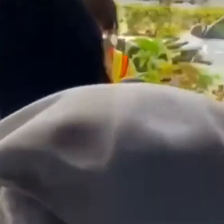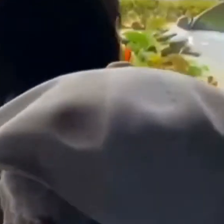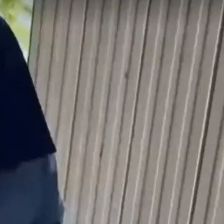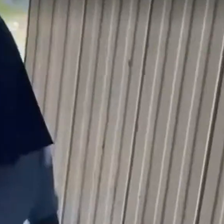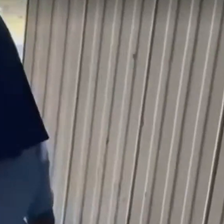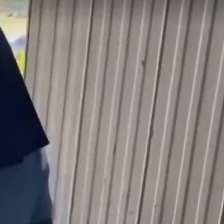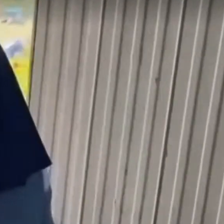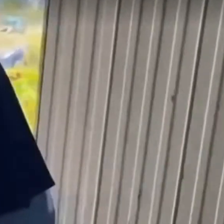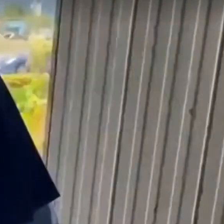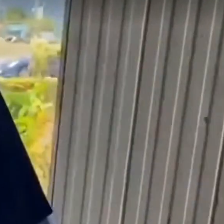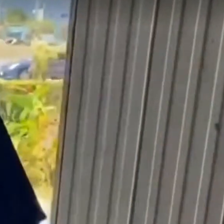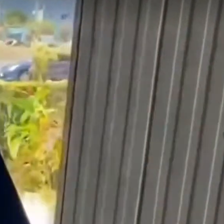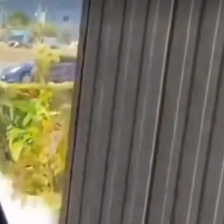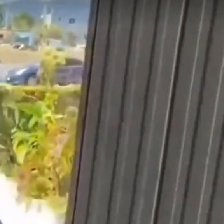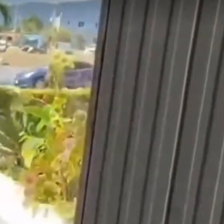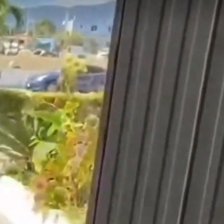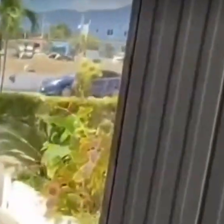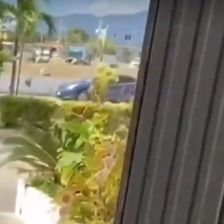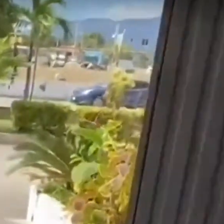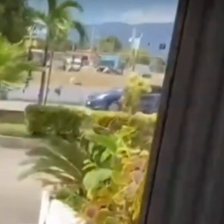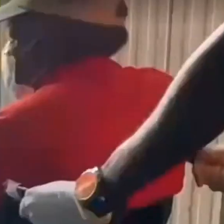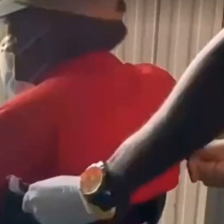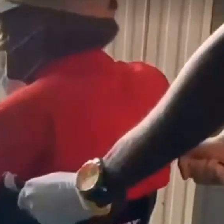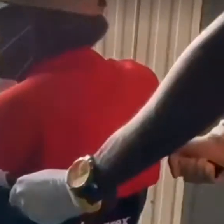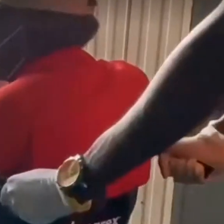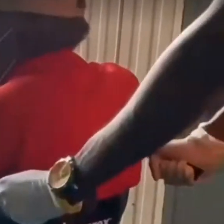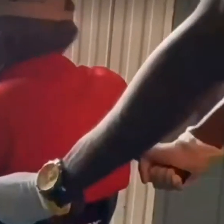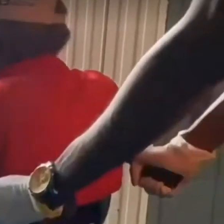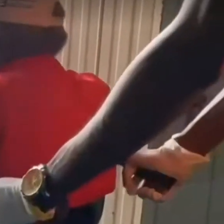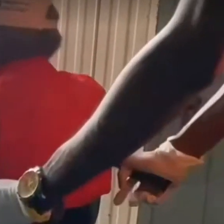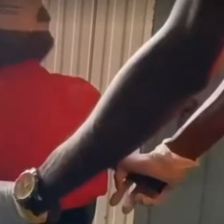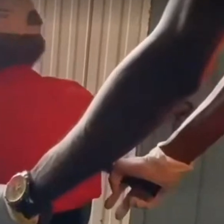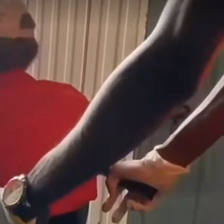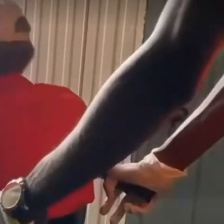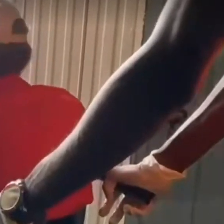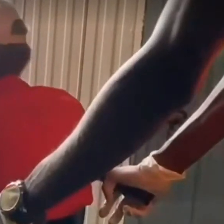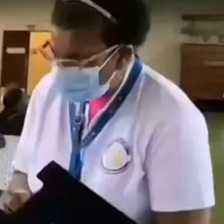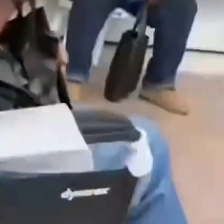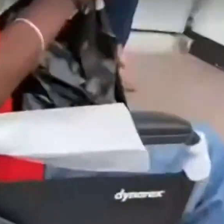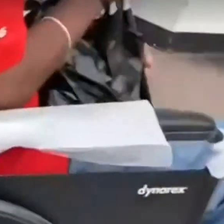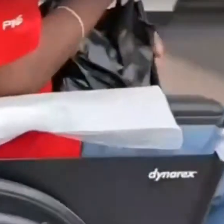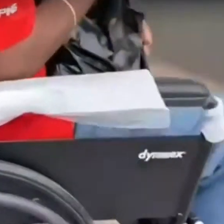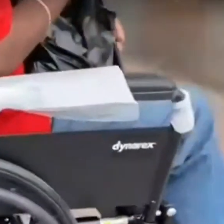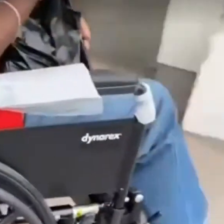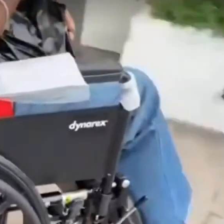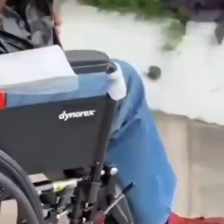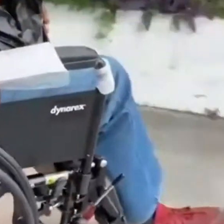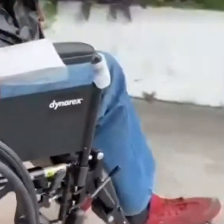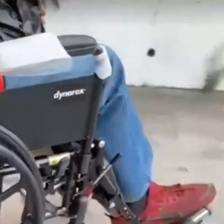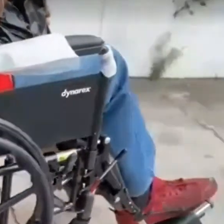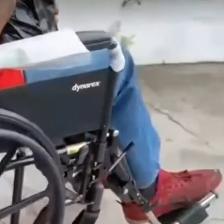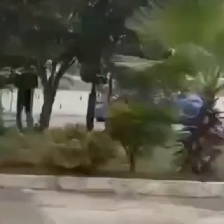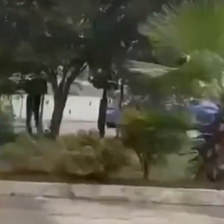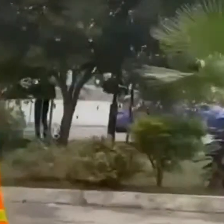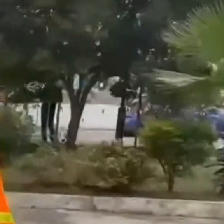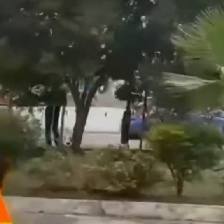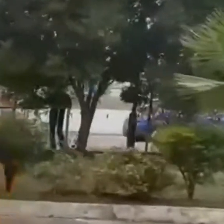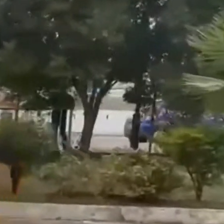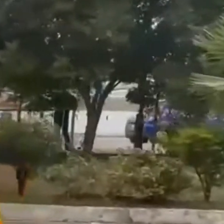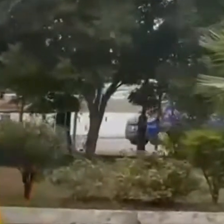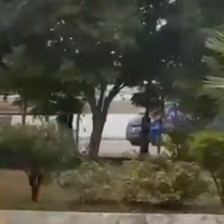will get better. Lord, I thank you for sunshine, thank you for rain, thank you for